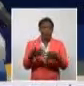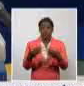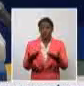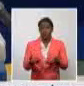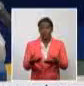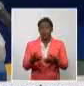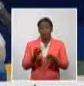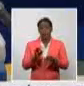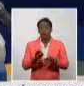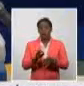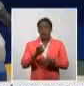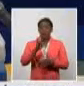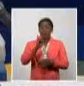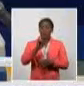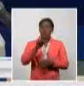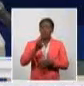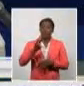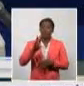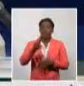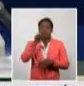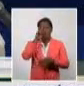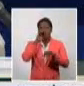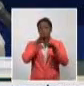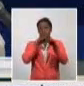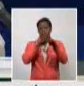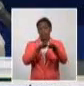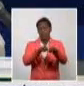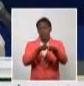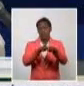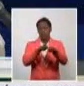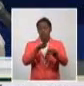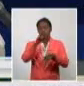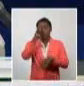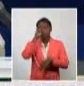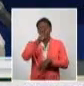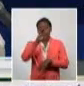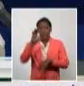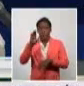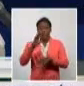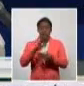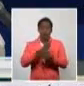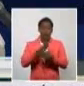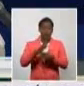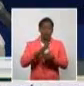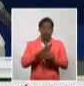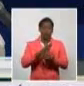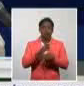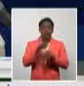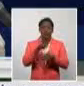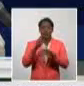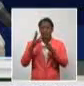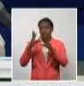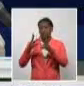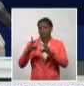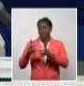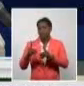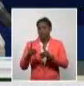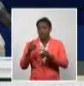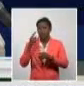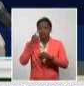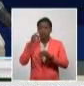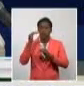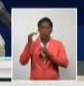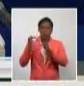2 weeks, less than 1,000 cases. In surveillance, we have 23 cases,